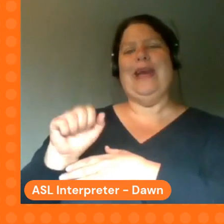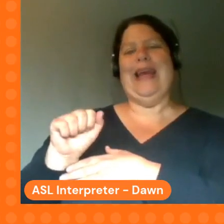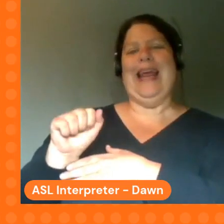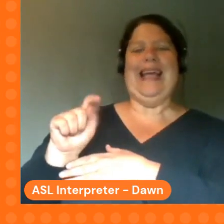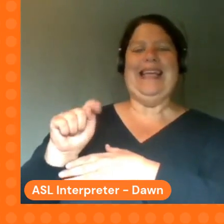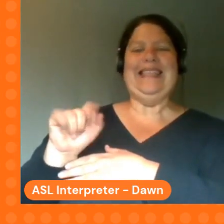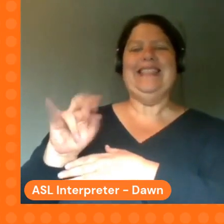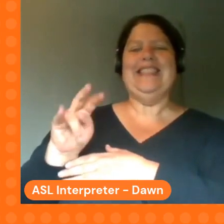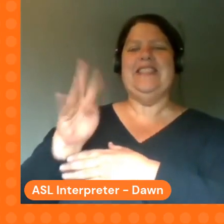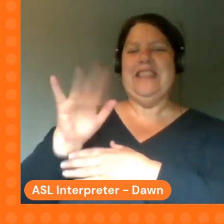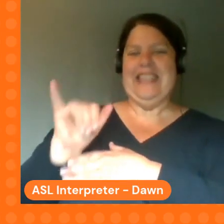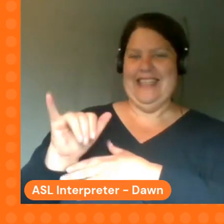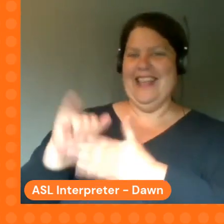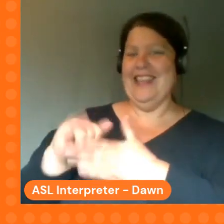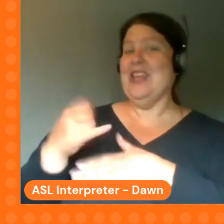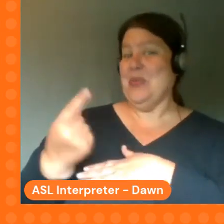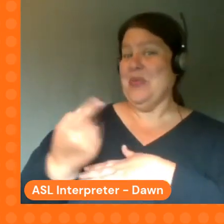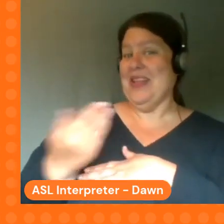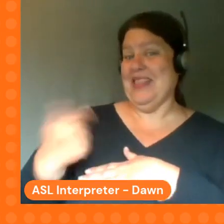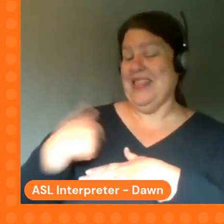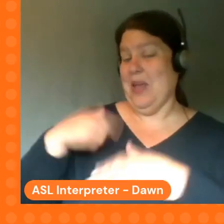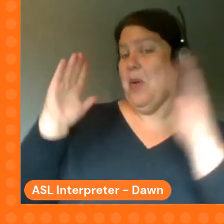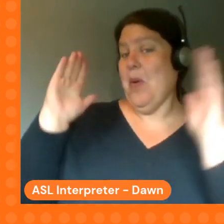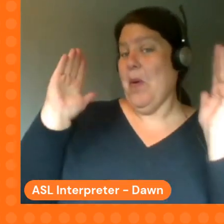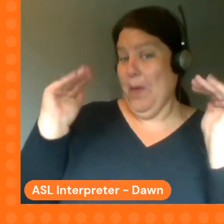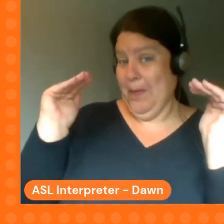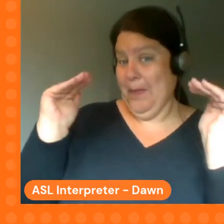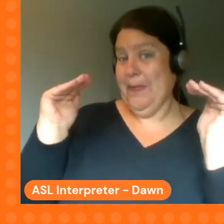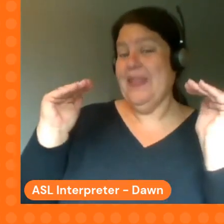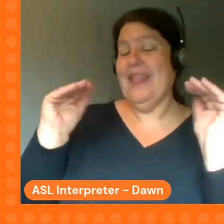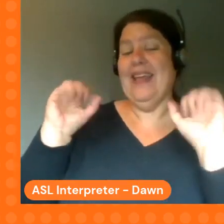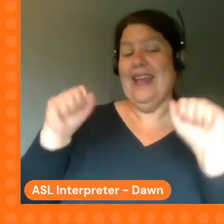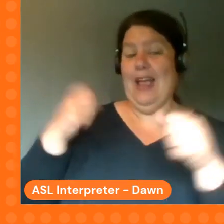I hope that they get from actually seeing this,